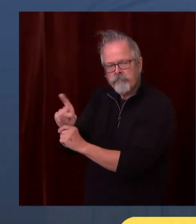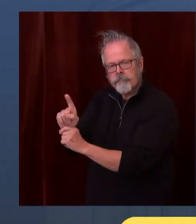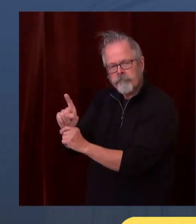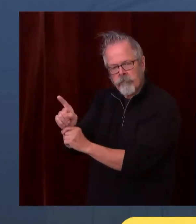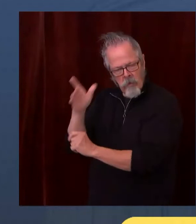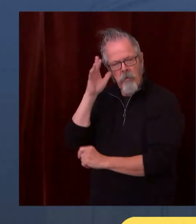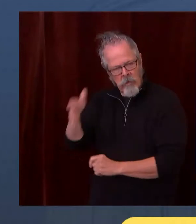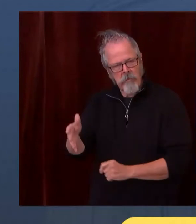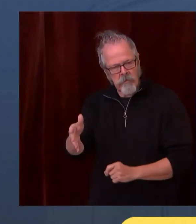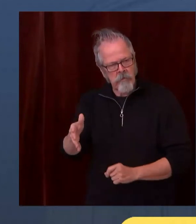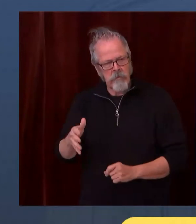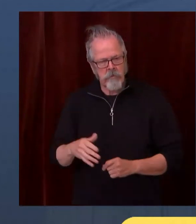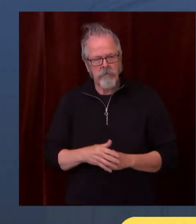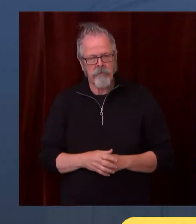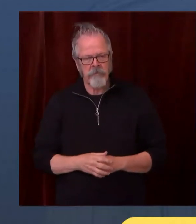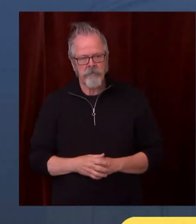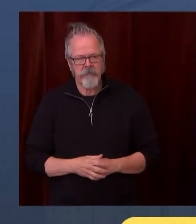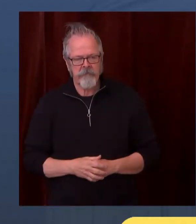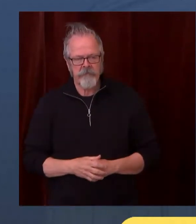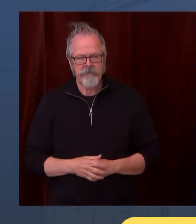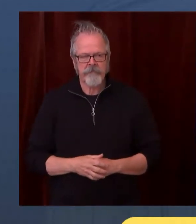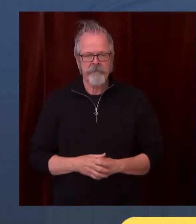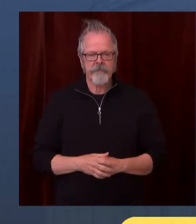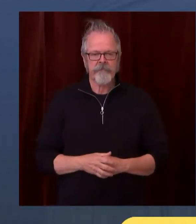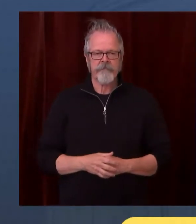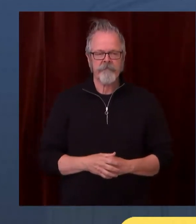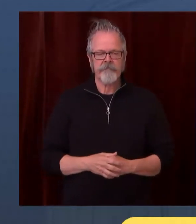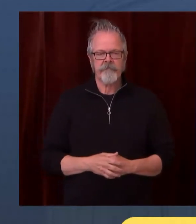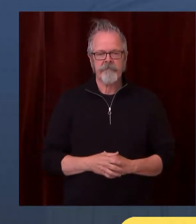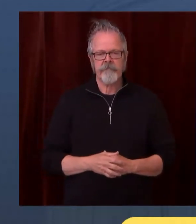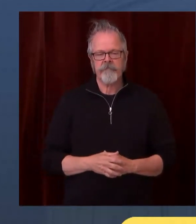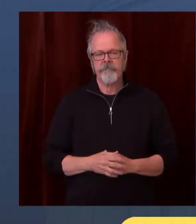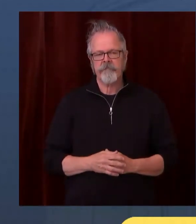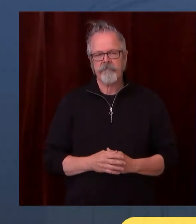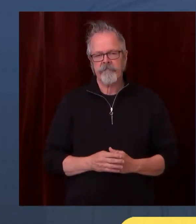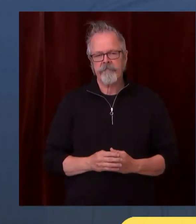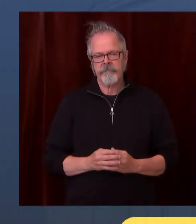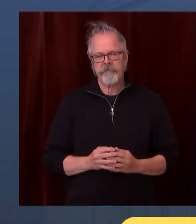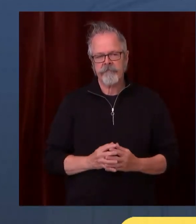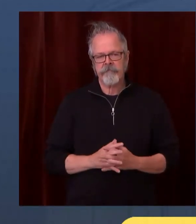those 24 hours that we're looking for.